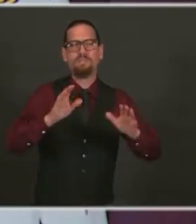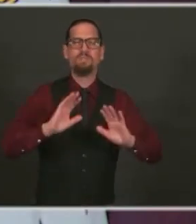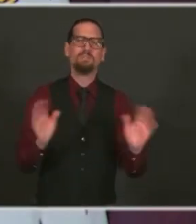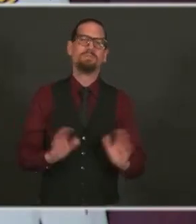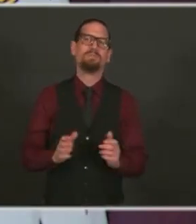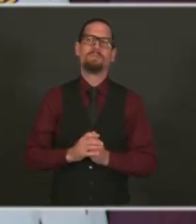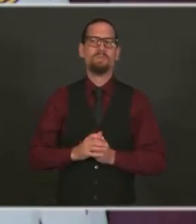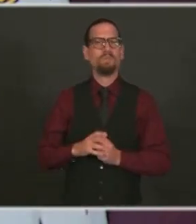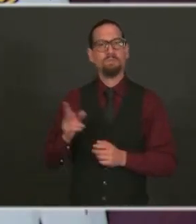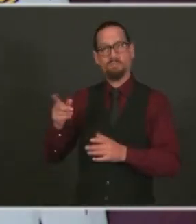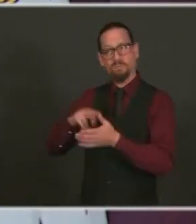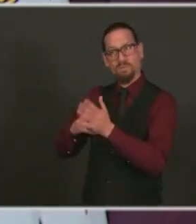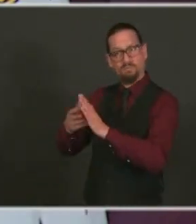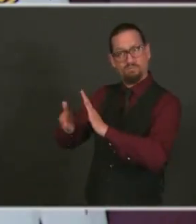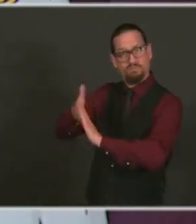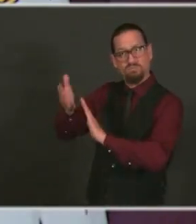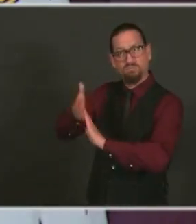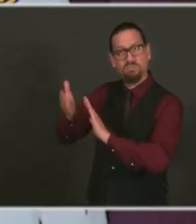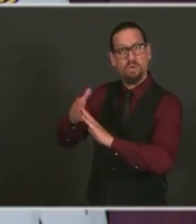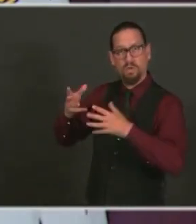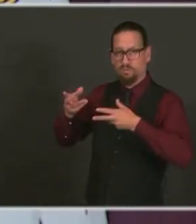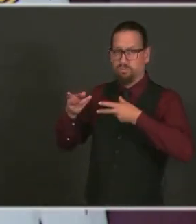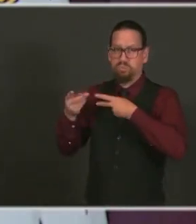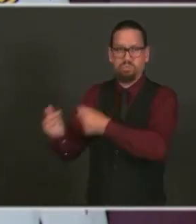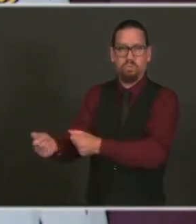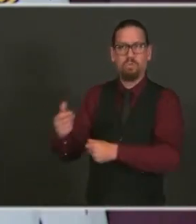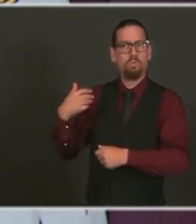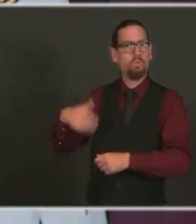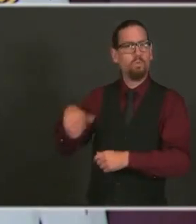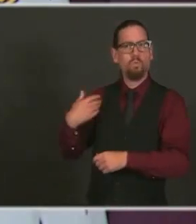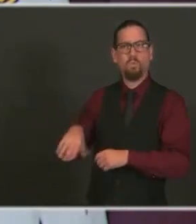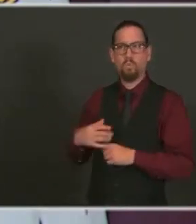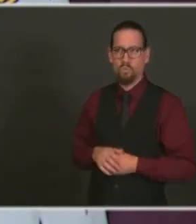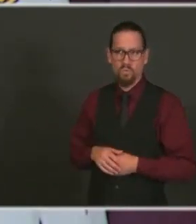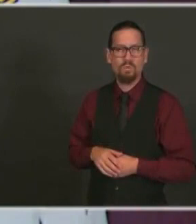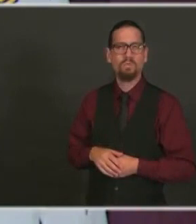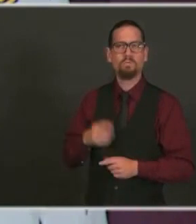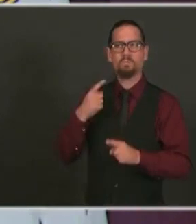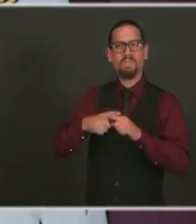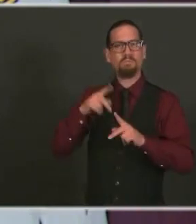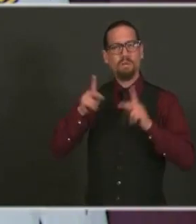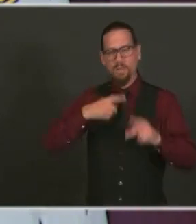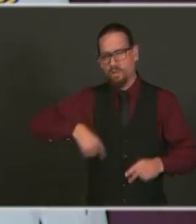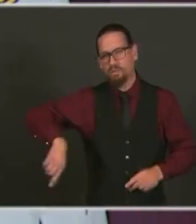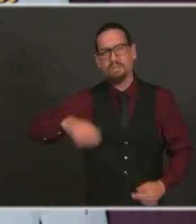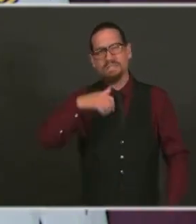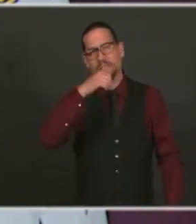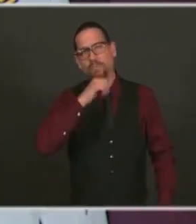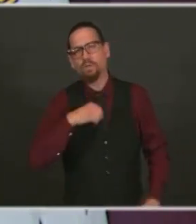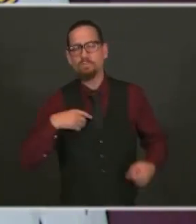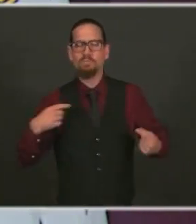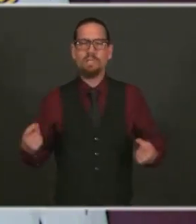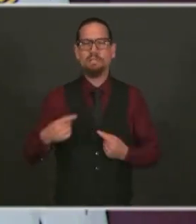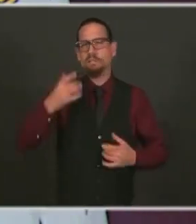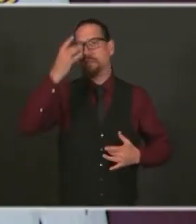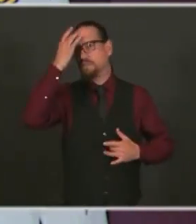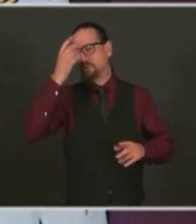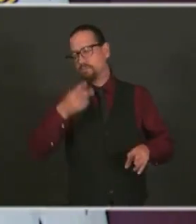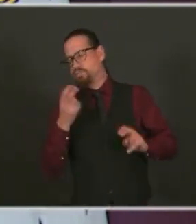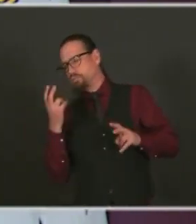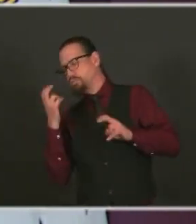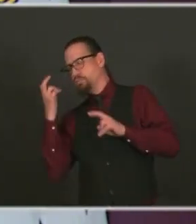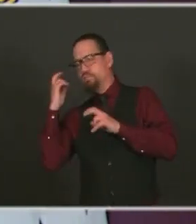operationally. And it's a lot of pain and suffering that we could avoid if we all decide right